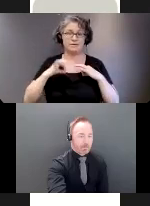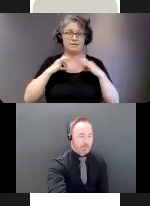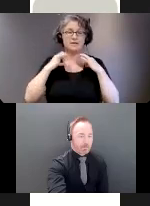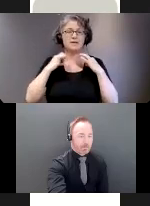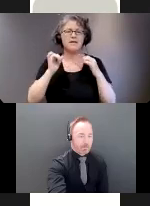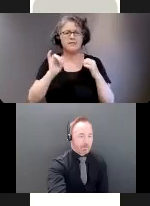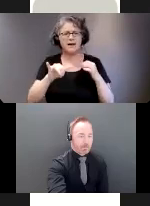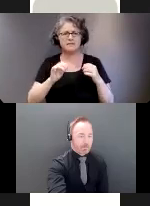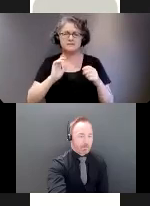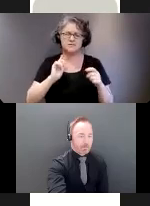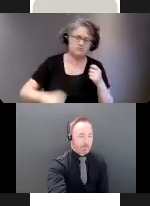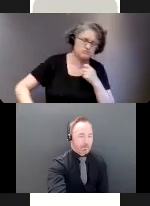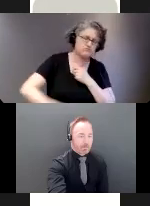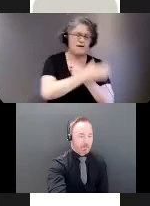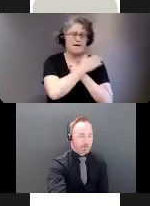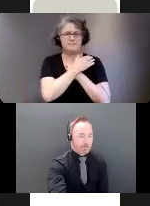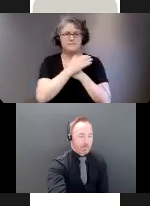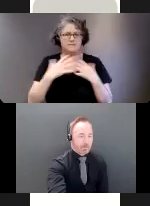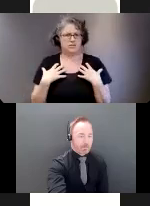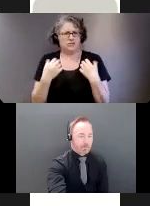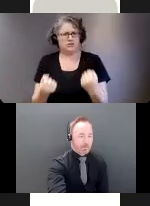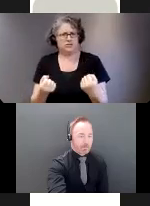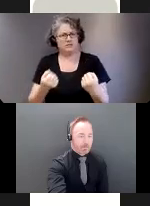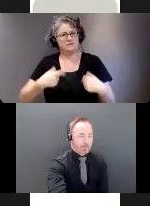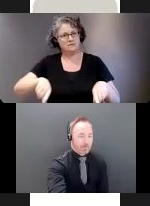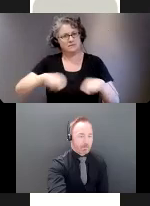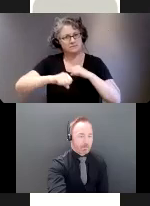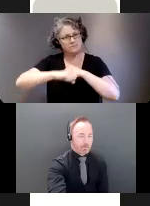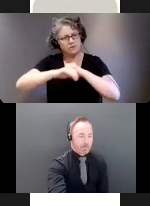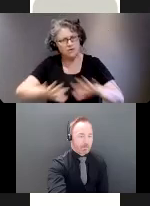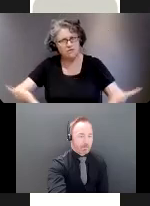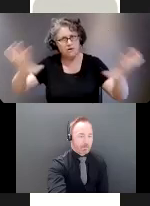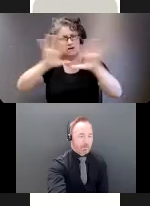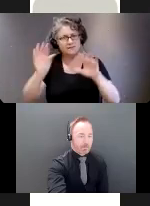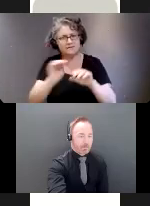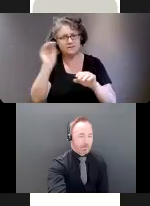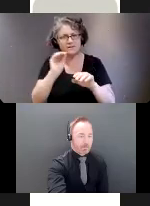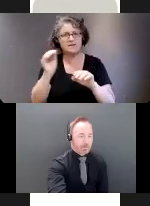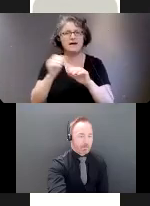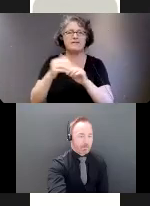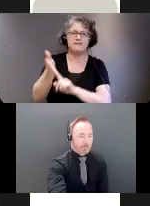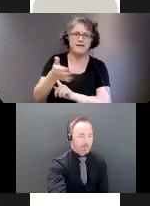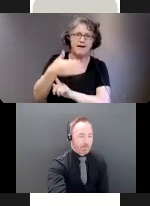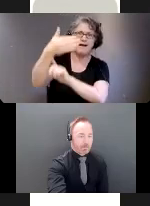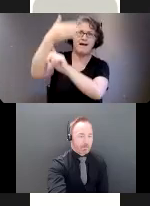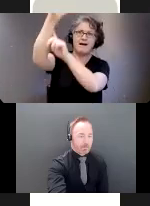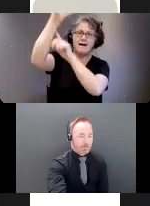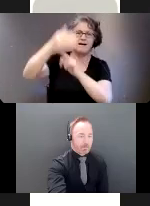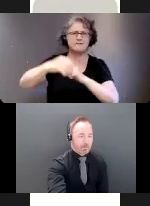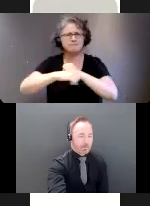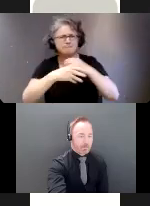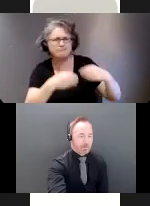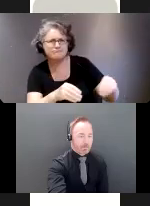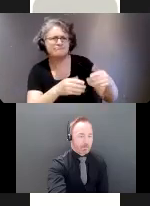will really be, promoting all across Ontario and having flag raisings and